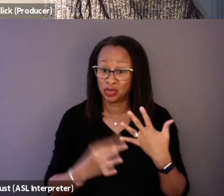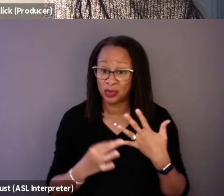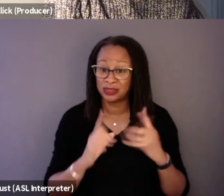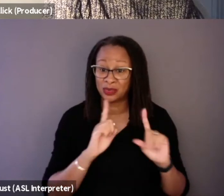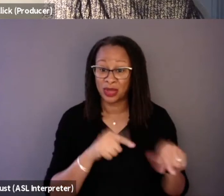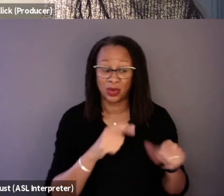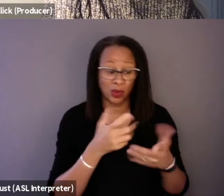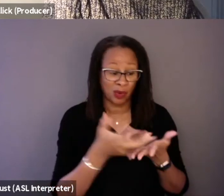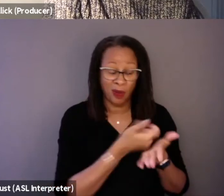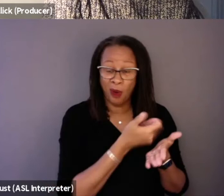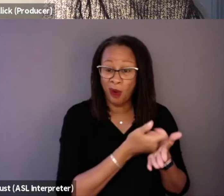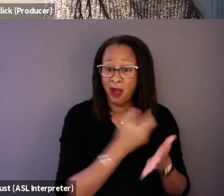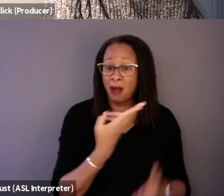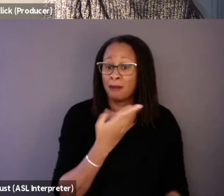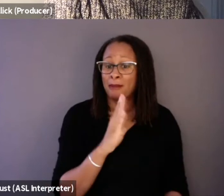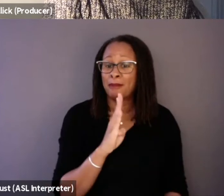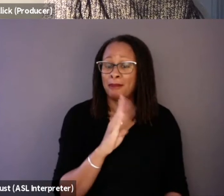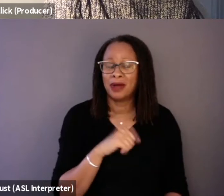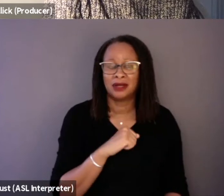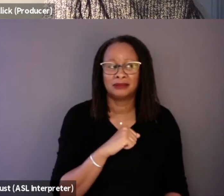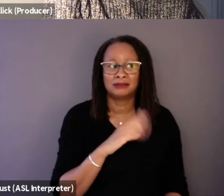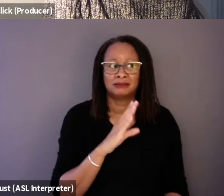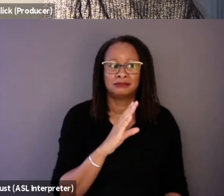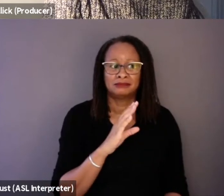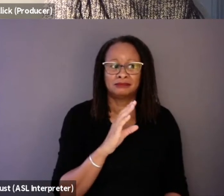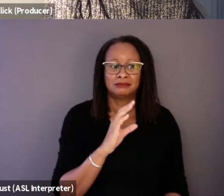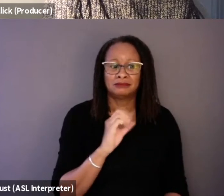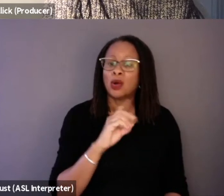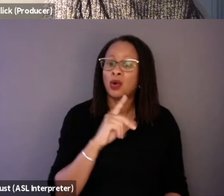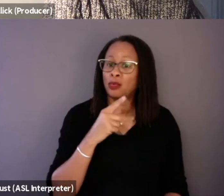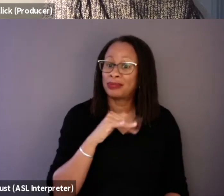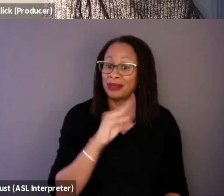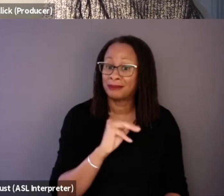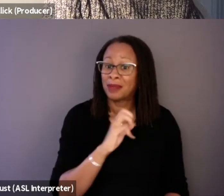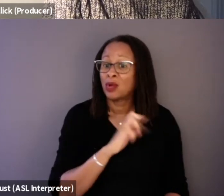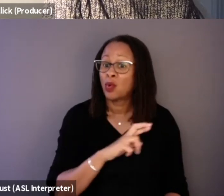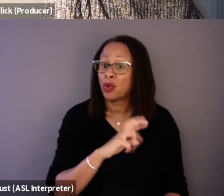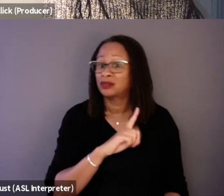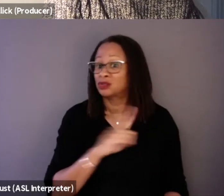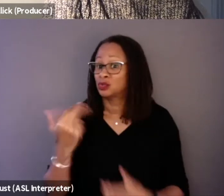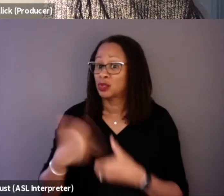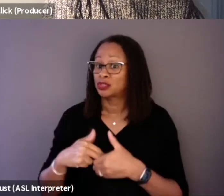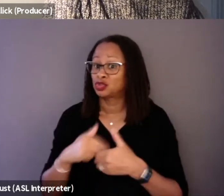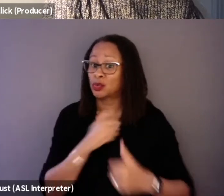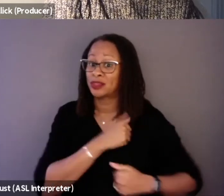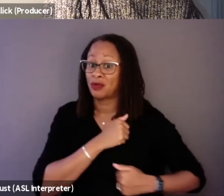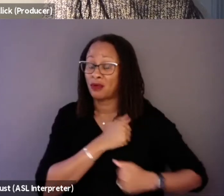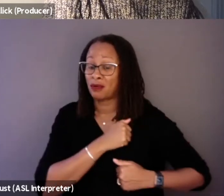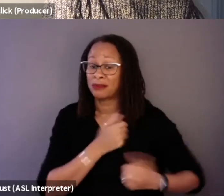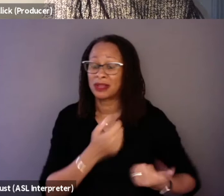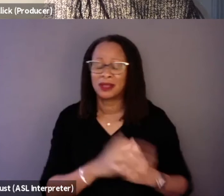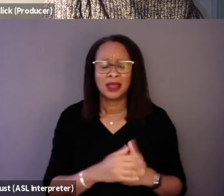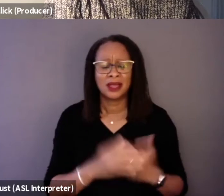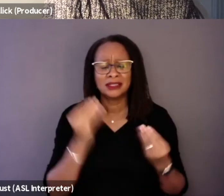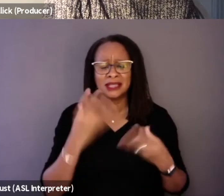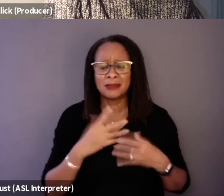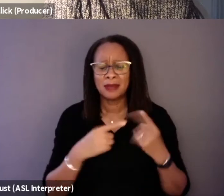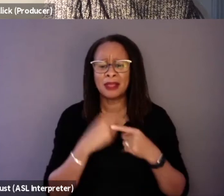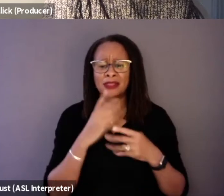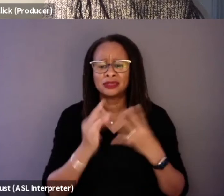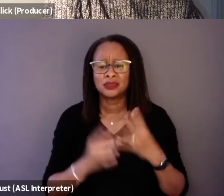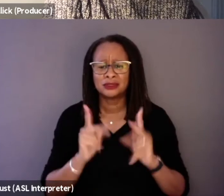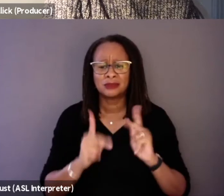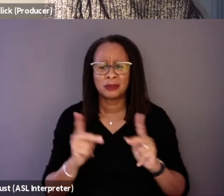poppies or do I join the army? Talk about the kind of those choices that people face,